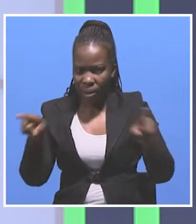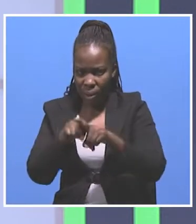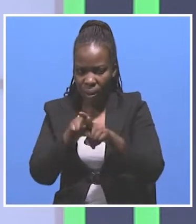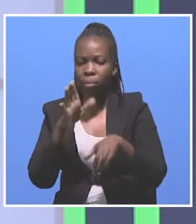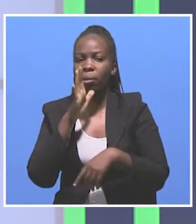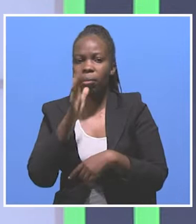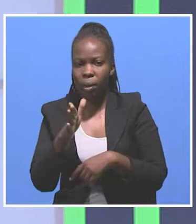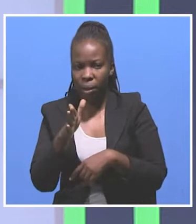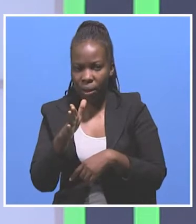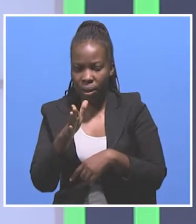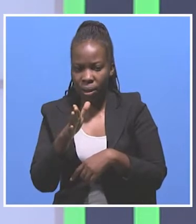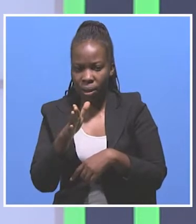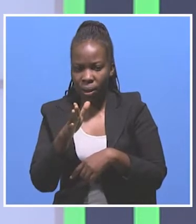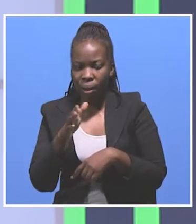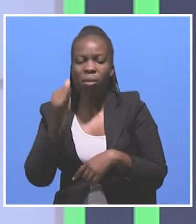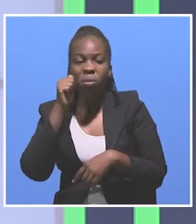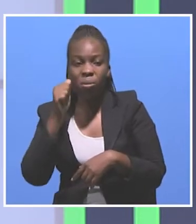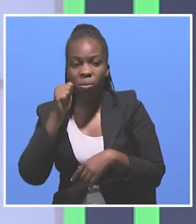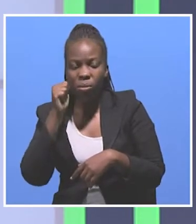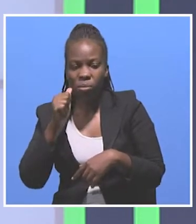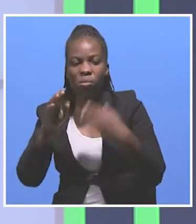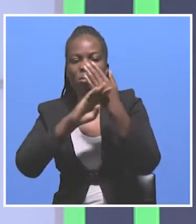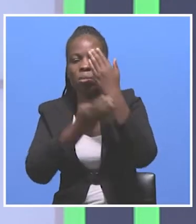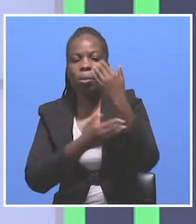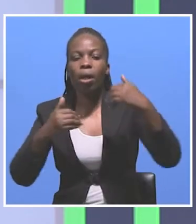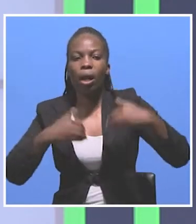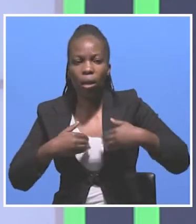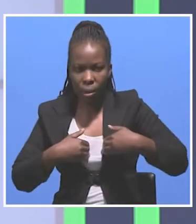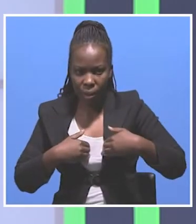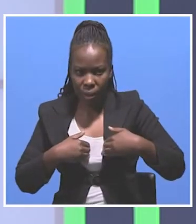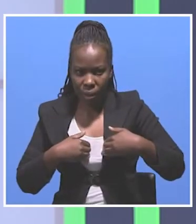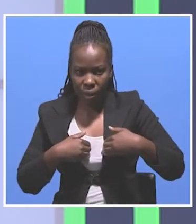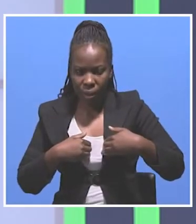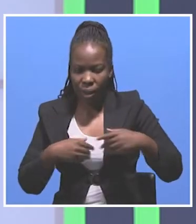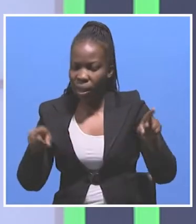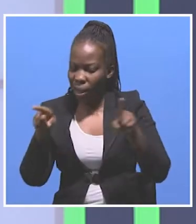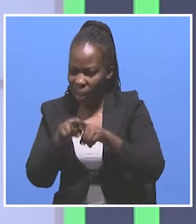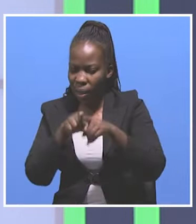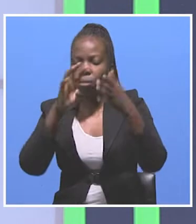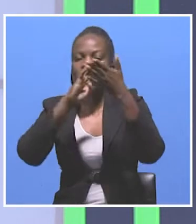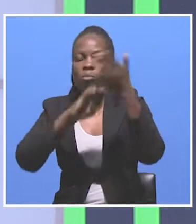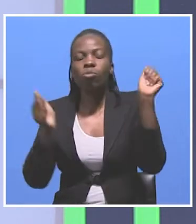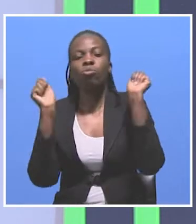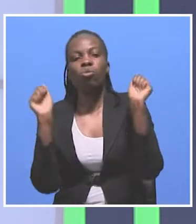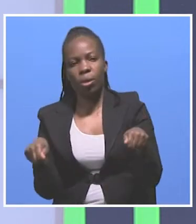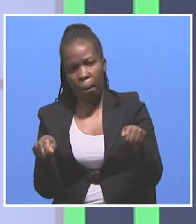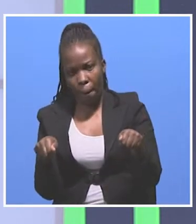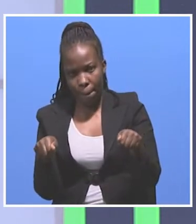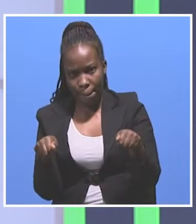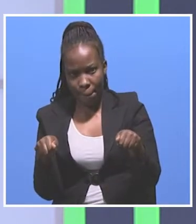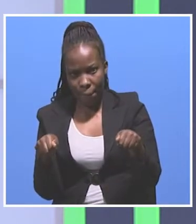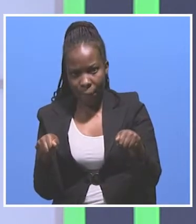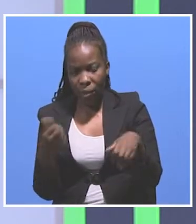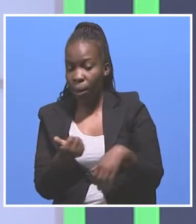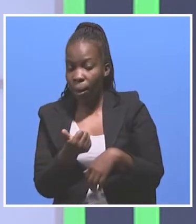that woman who is carrying the pregnancy, and the existing children, again, you may terminate. Okay? The other condition,